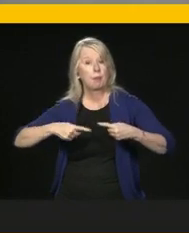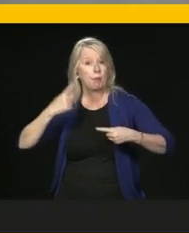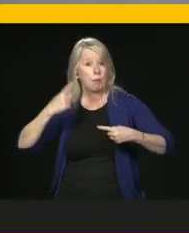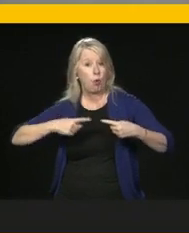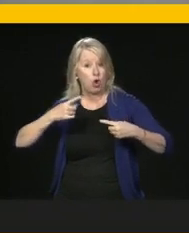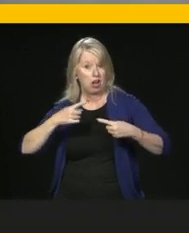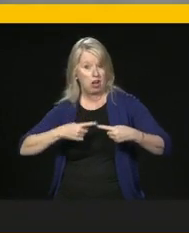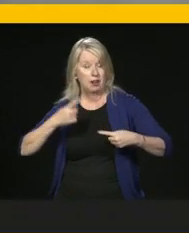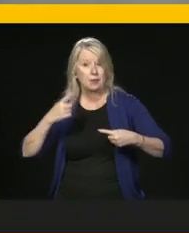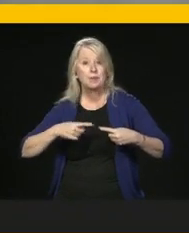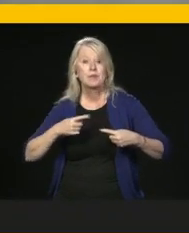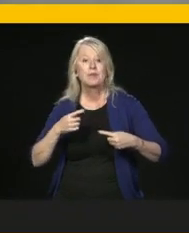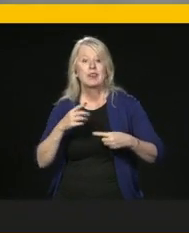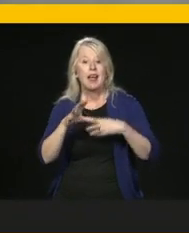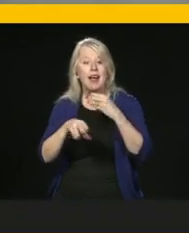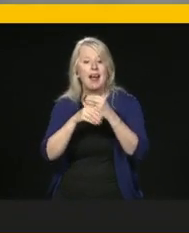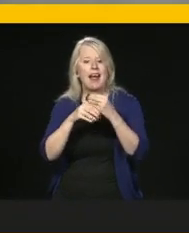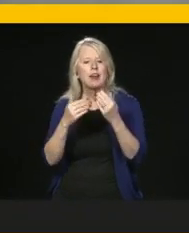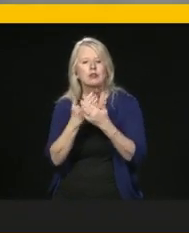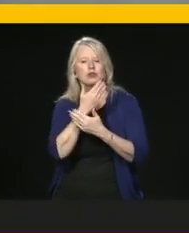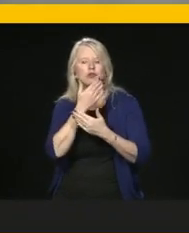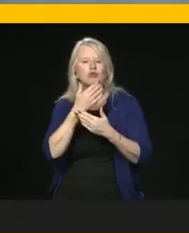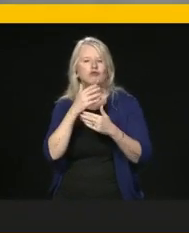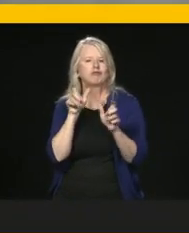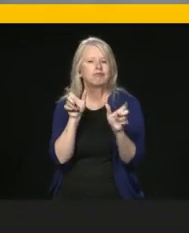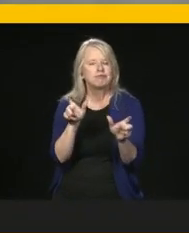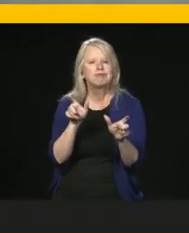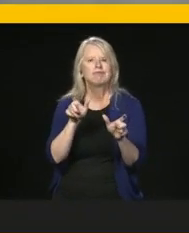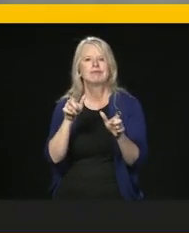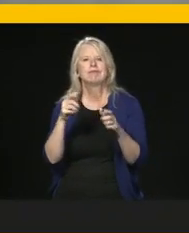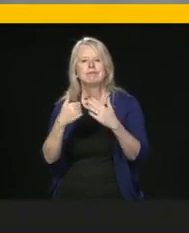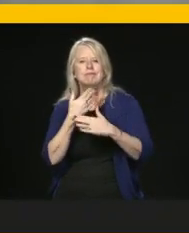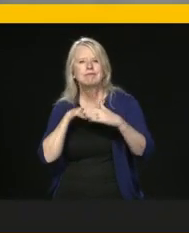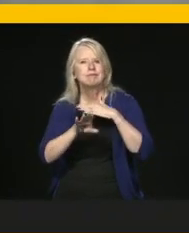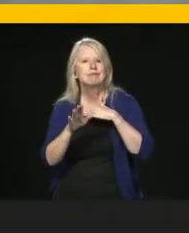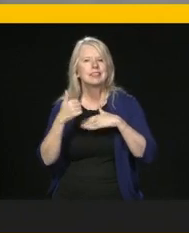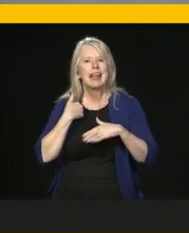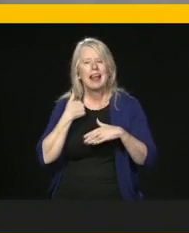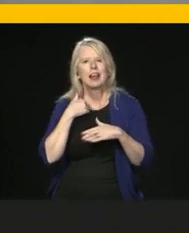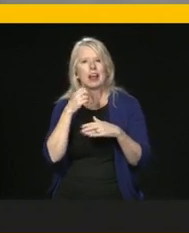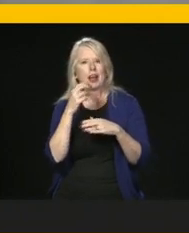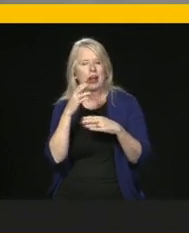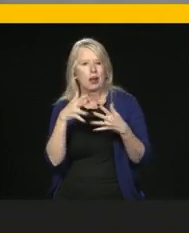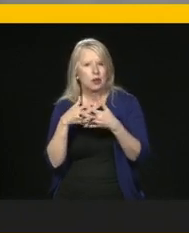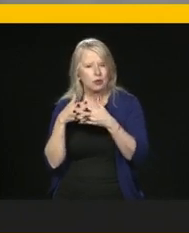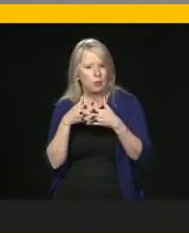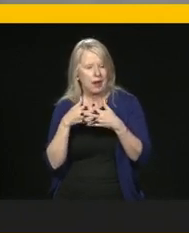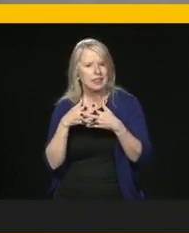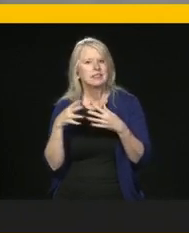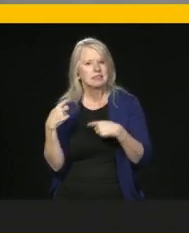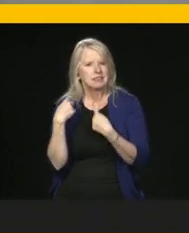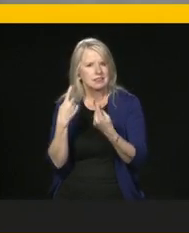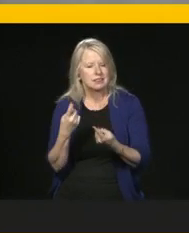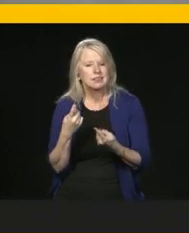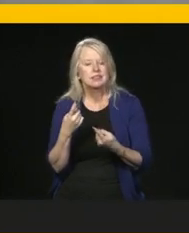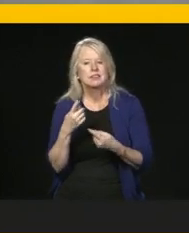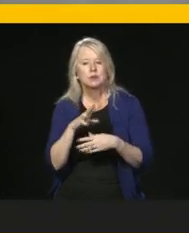border between Canada and the US played out over the weekend, did you see any cases